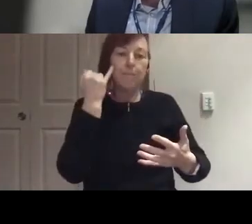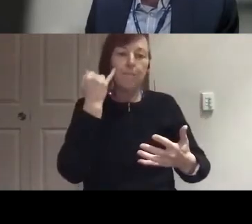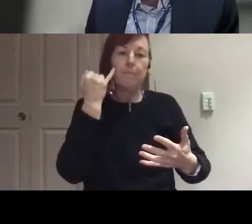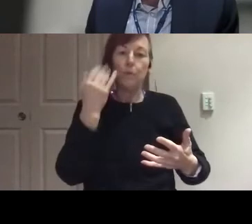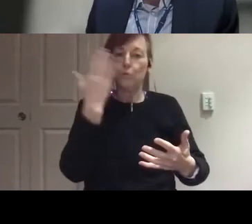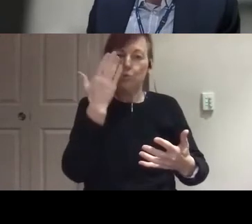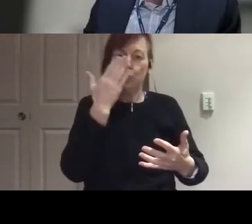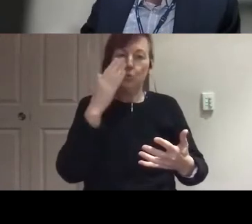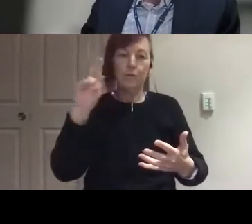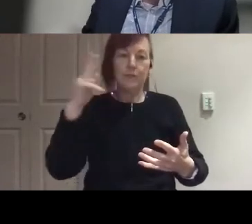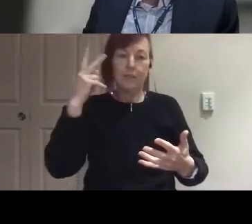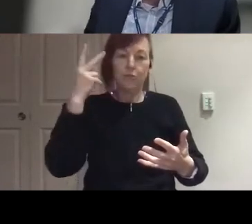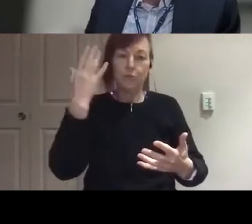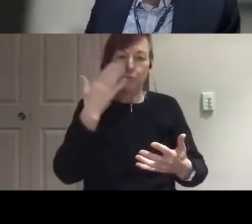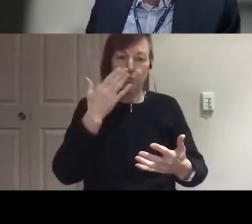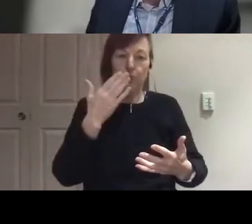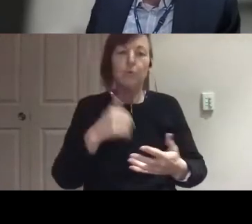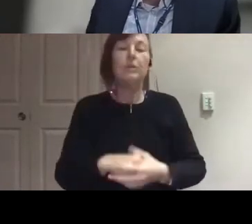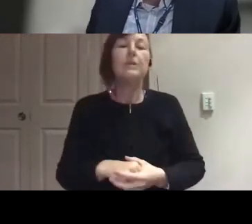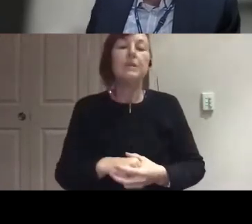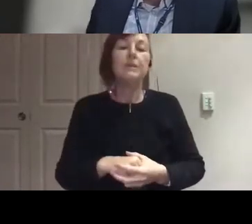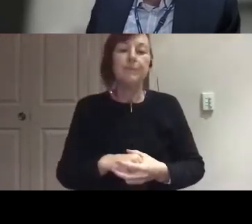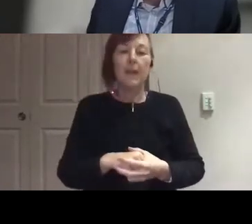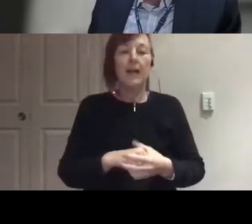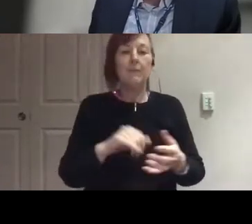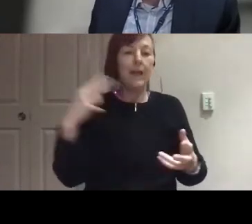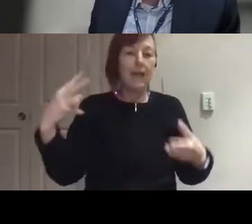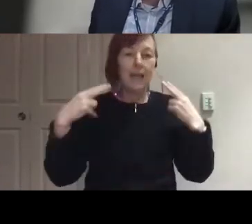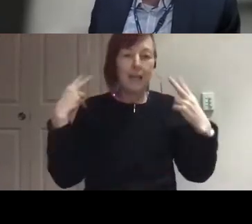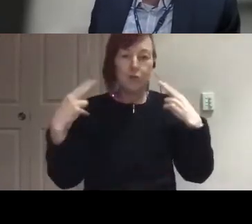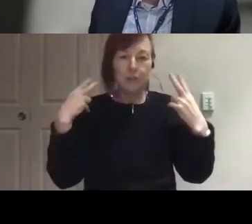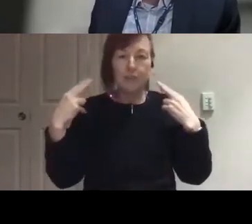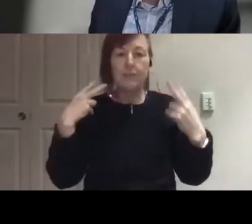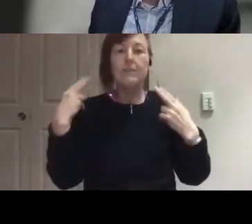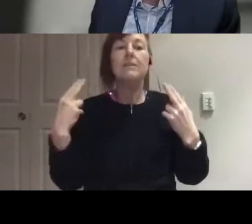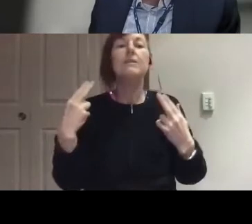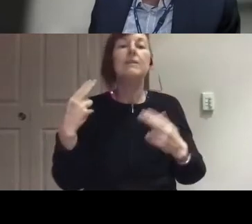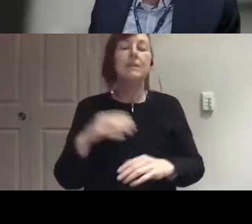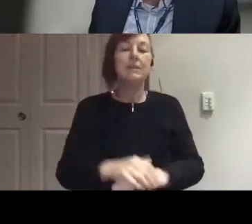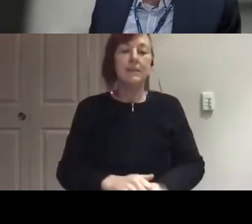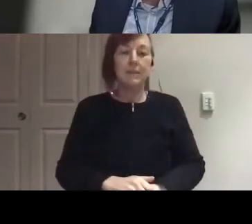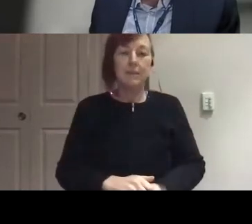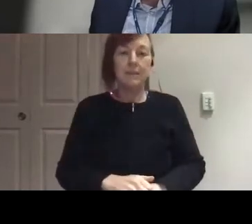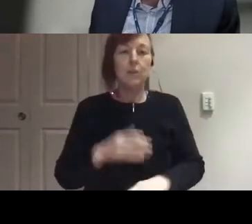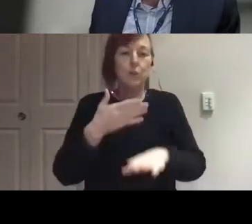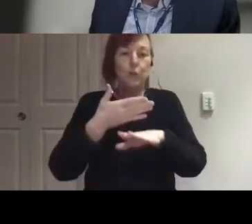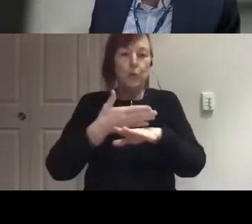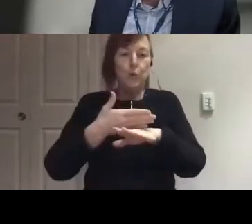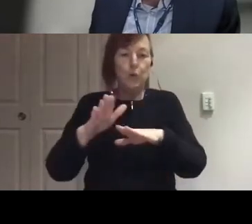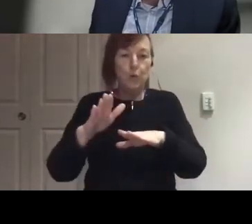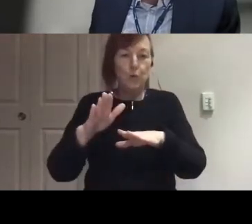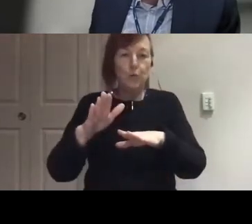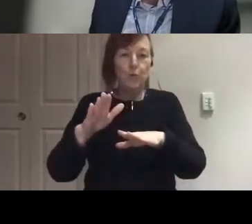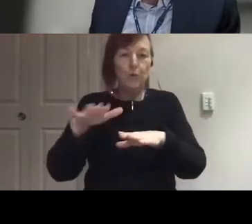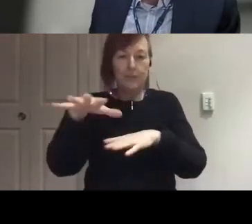Hairdressing premises at 40 Vaughan Street, Shepparton. This is a relatively new exposure site that we're calling